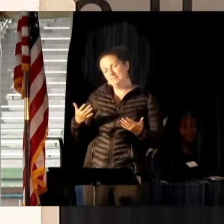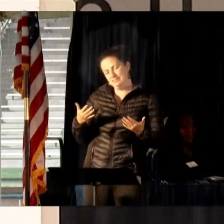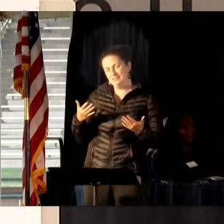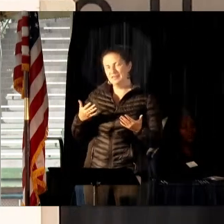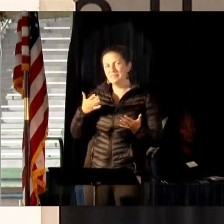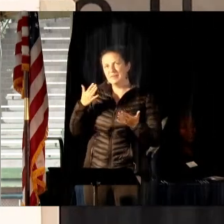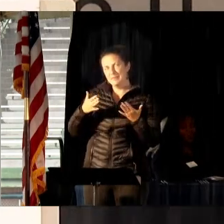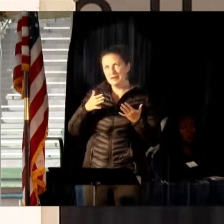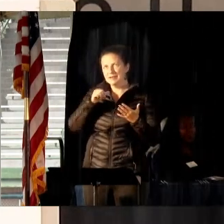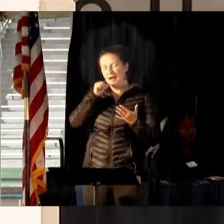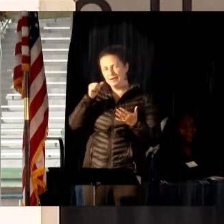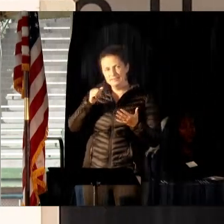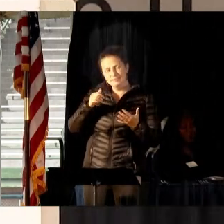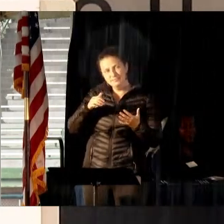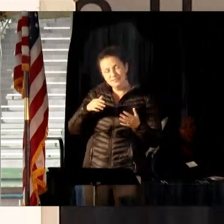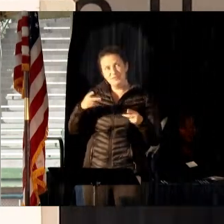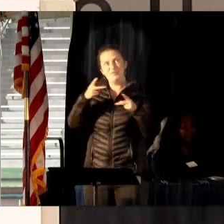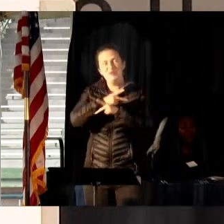thoughts.